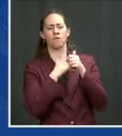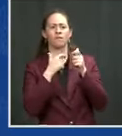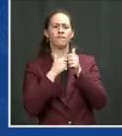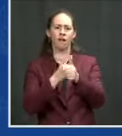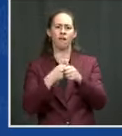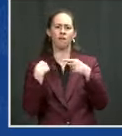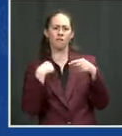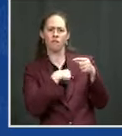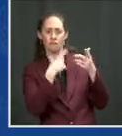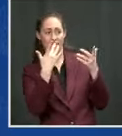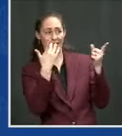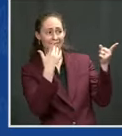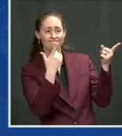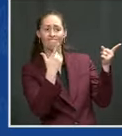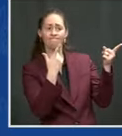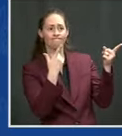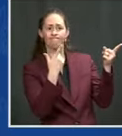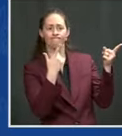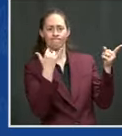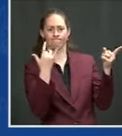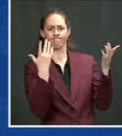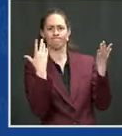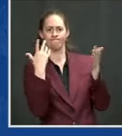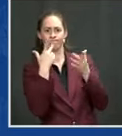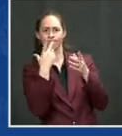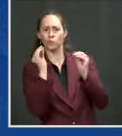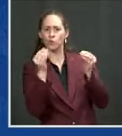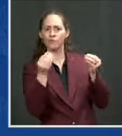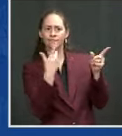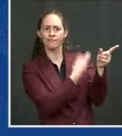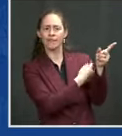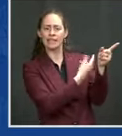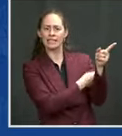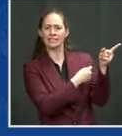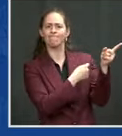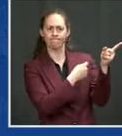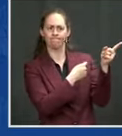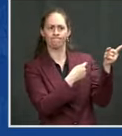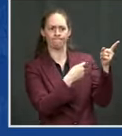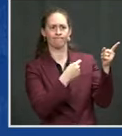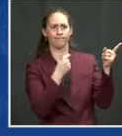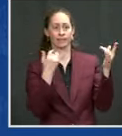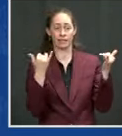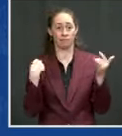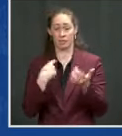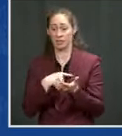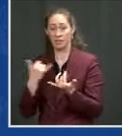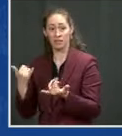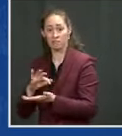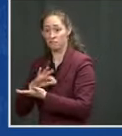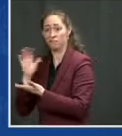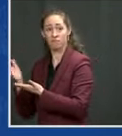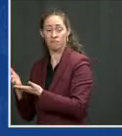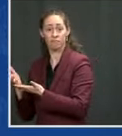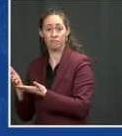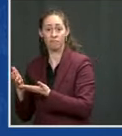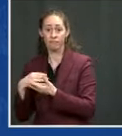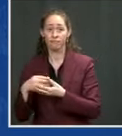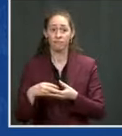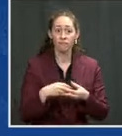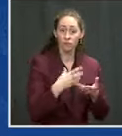vaccines. I'm not going to shortcut the United States of America. I promise you, we're going to have enough vaccine for every single American.